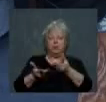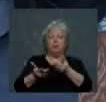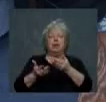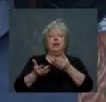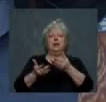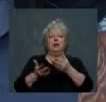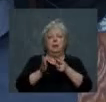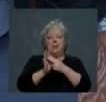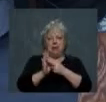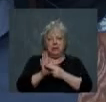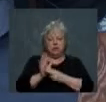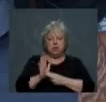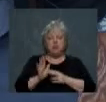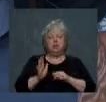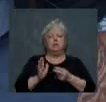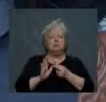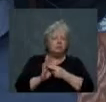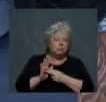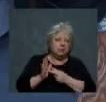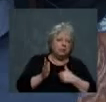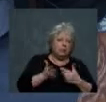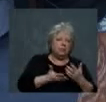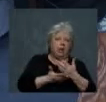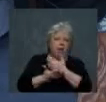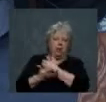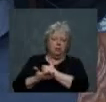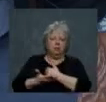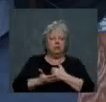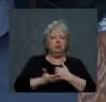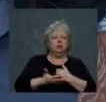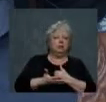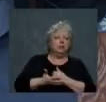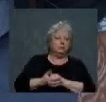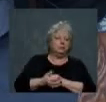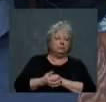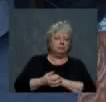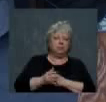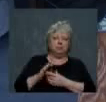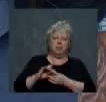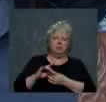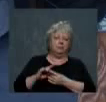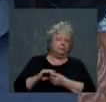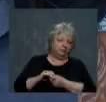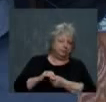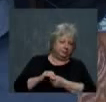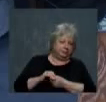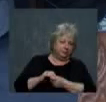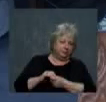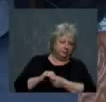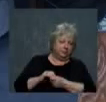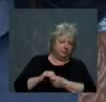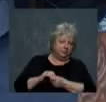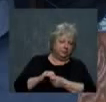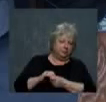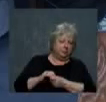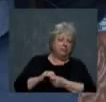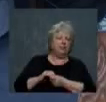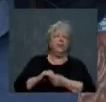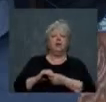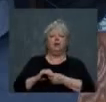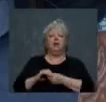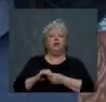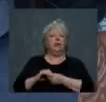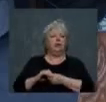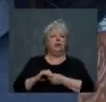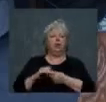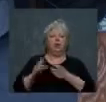gathered. 88 additional signatures, which we added to the 17 that we've already collected